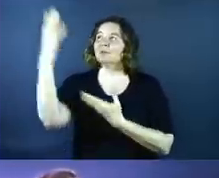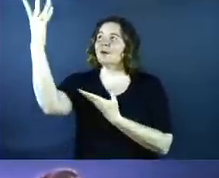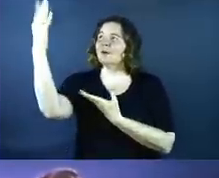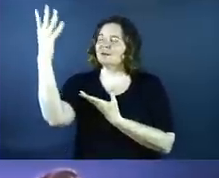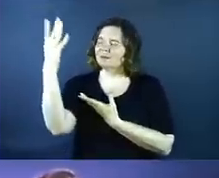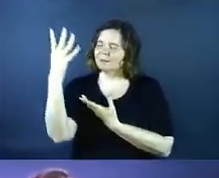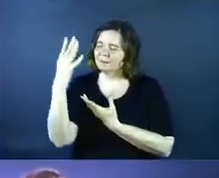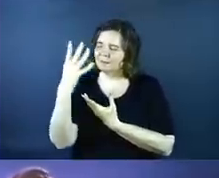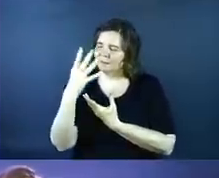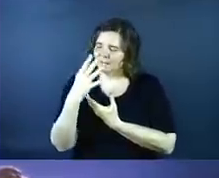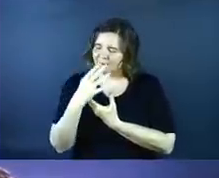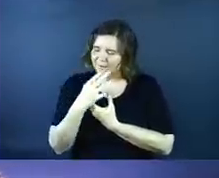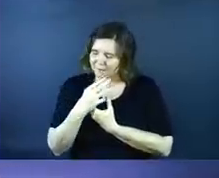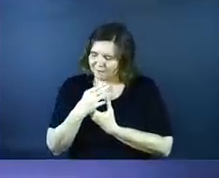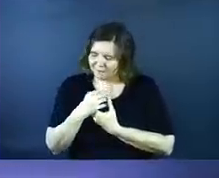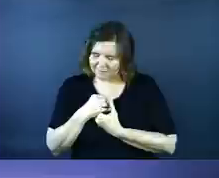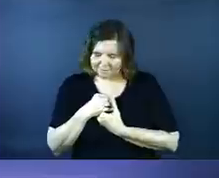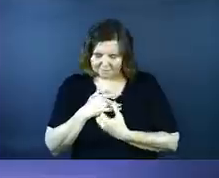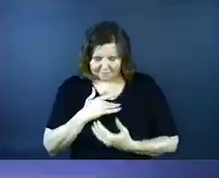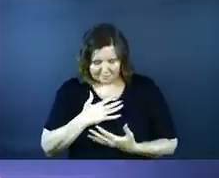You are